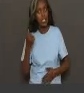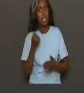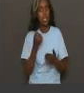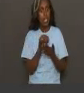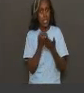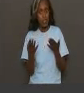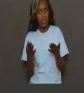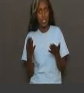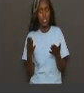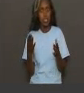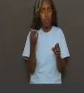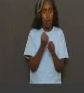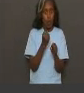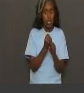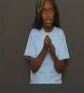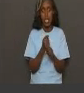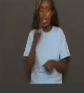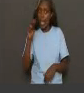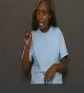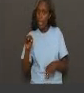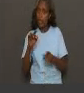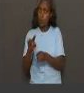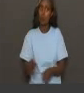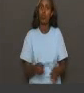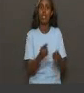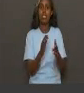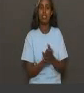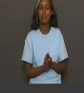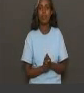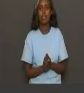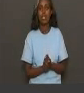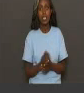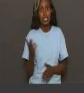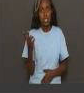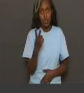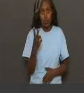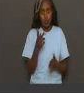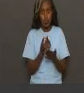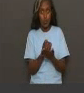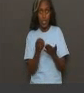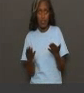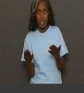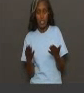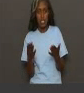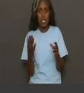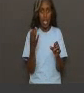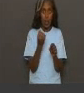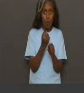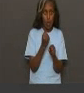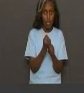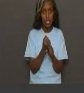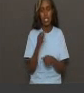occurs in n ways, then the 2 events can occur